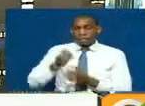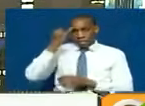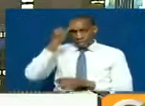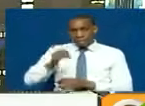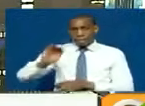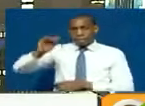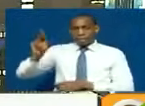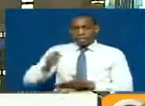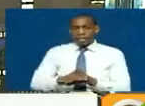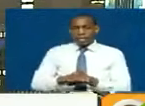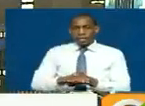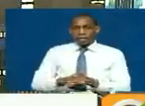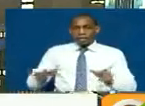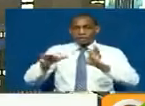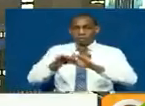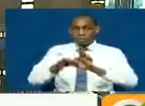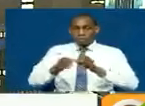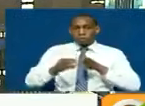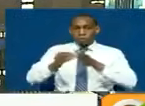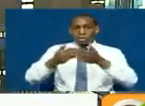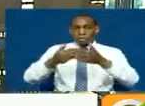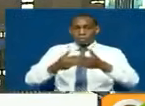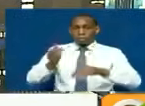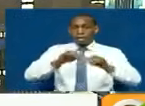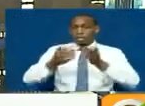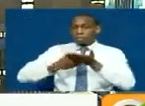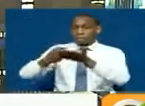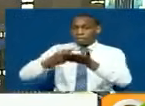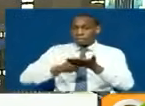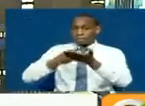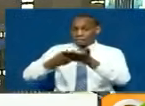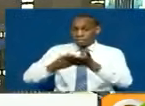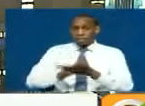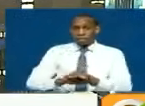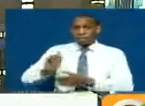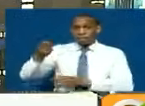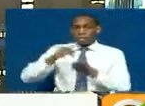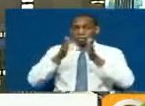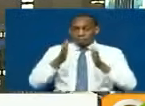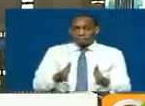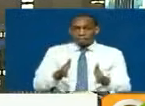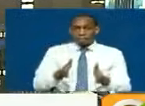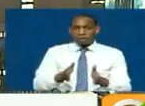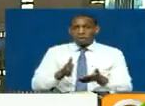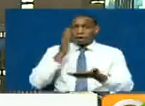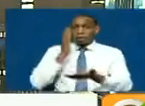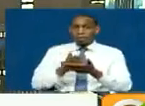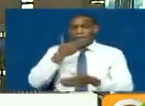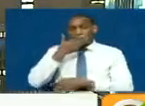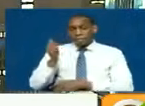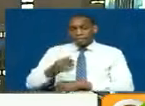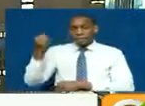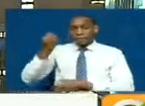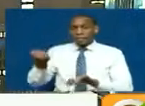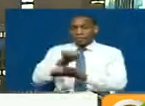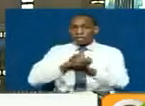Kenya Unity Forum to spearhead a pre-election bargaining matrix with presidential contenders to secure the best